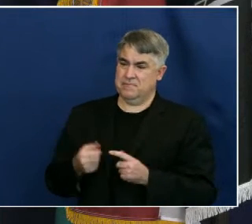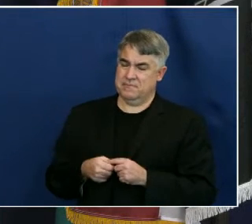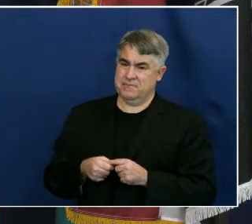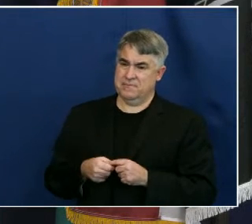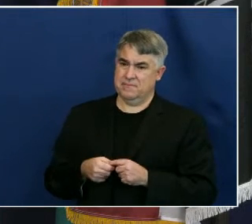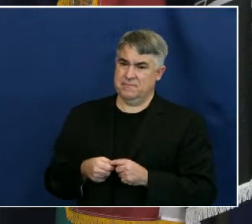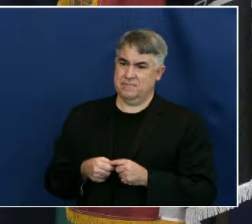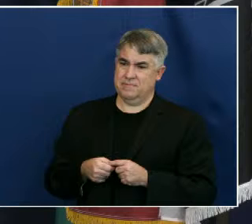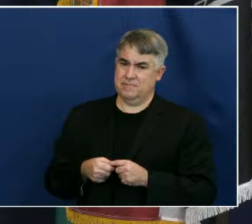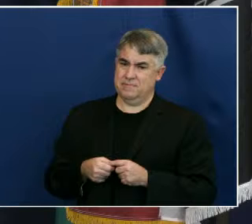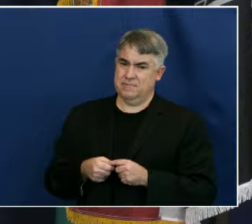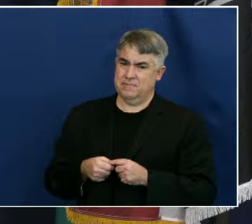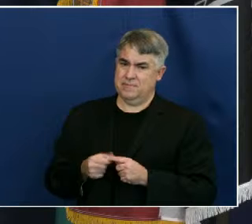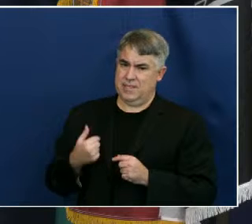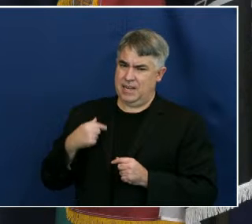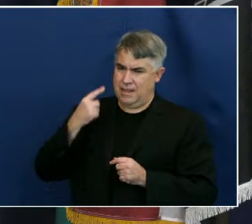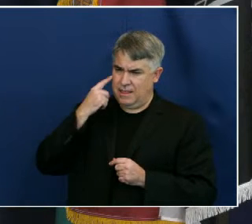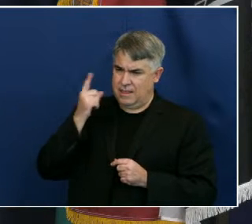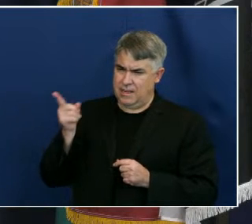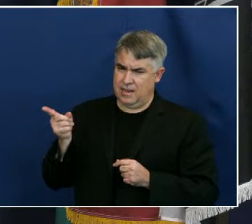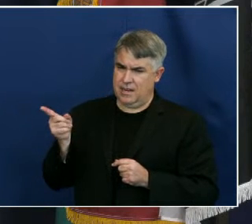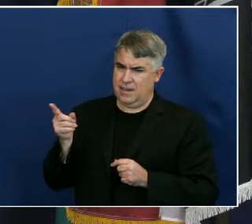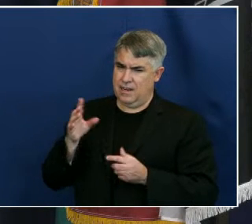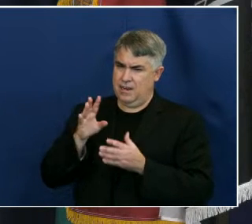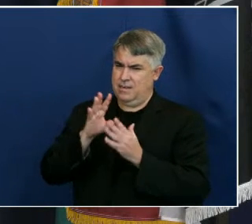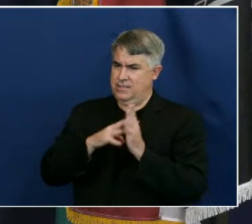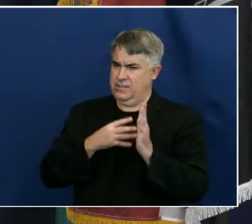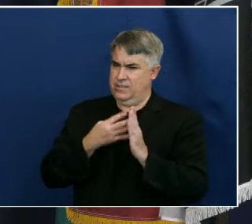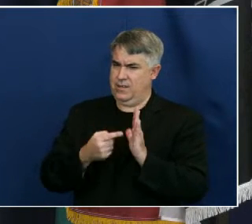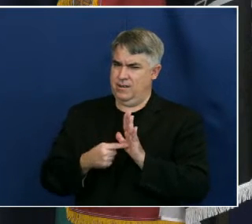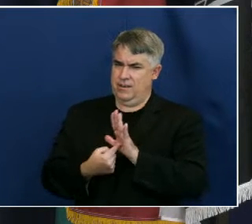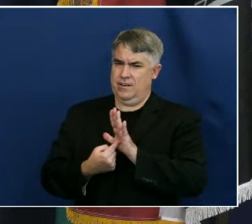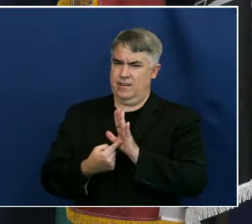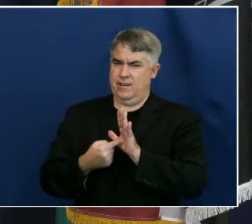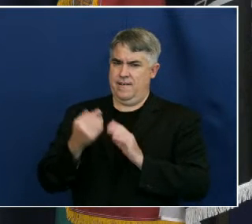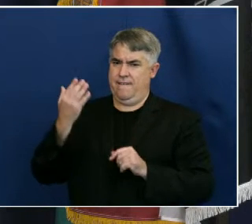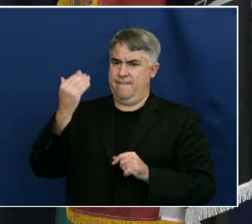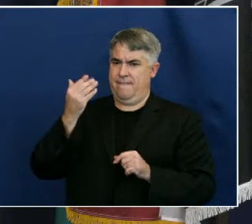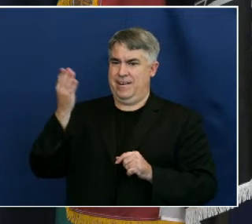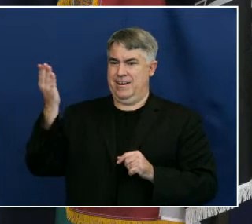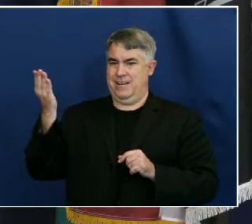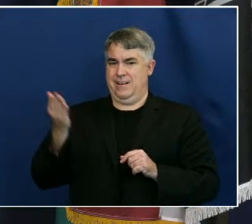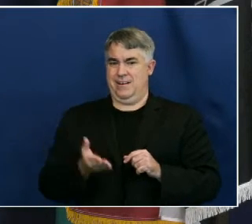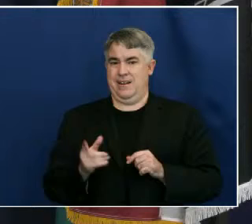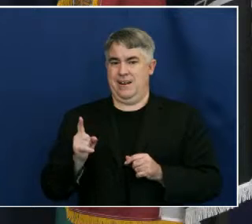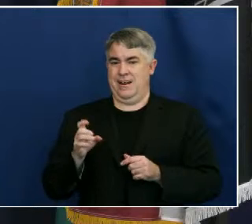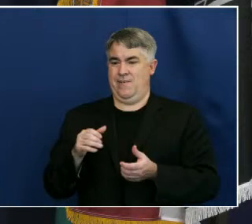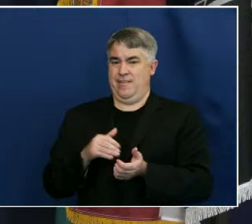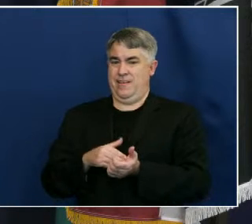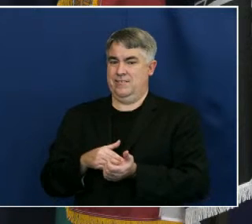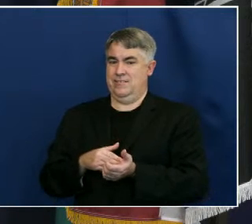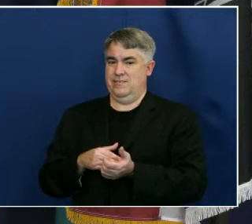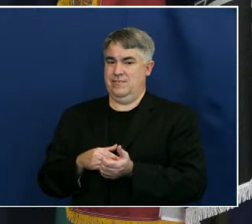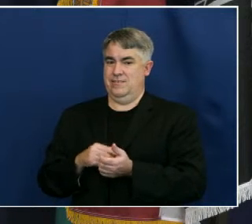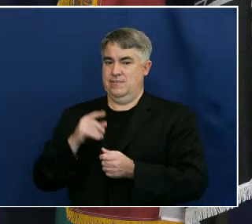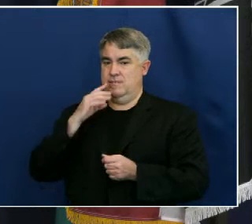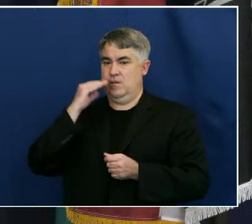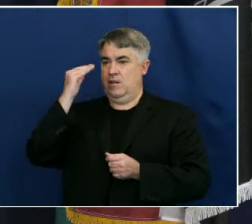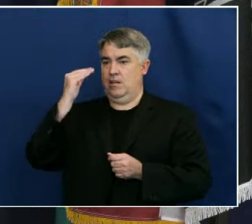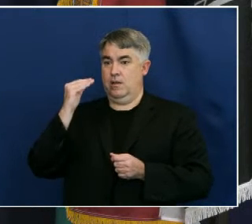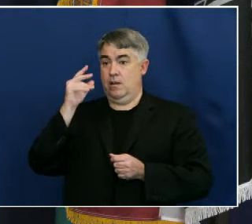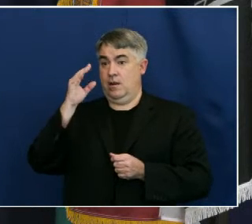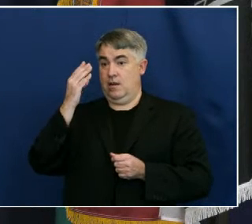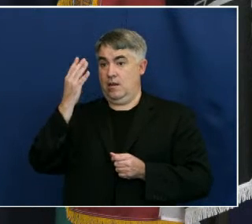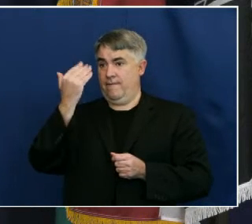believe, according to the charts, we're at 15 per 100,000, and there's 7 to get to the red tier. Can you help us understand